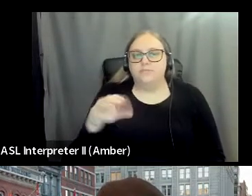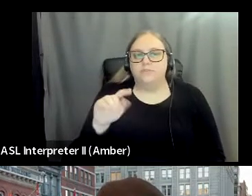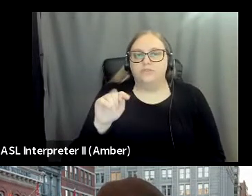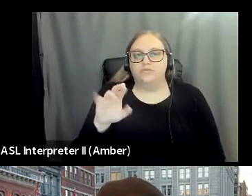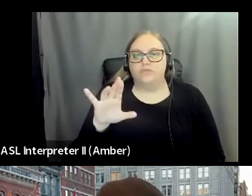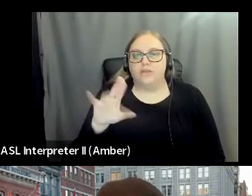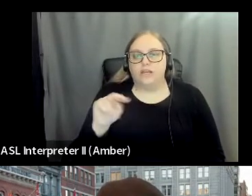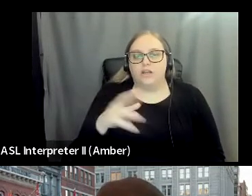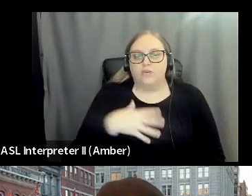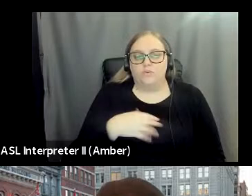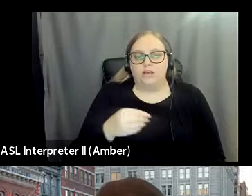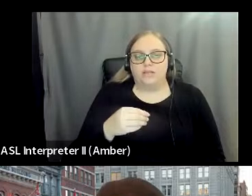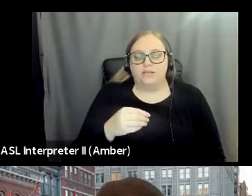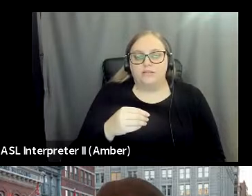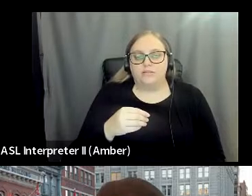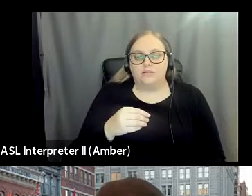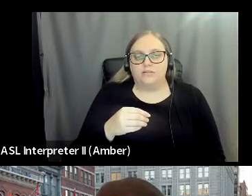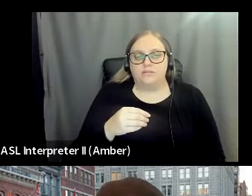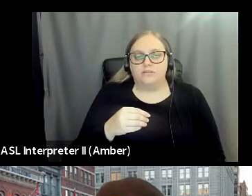White.